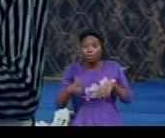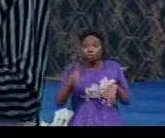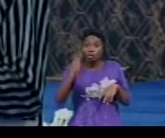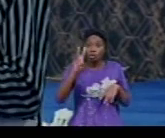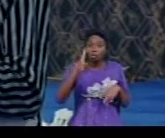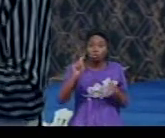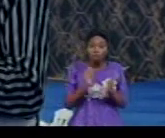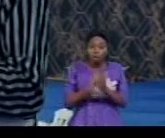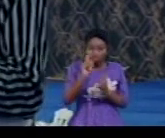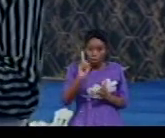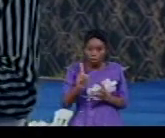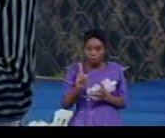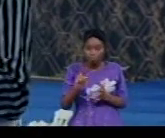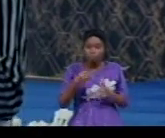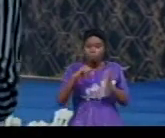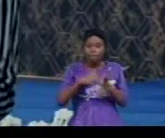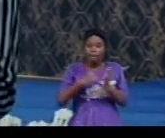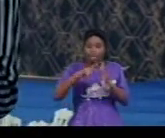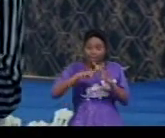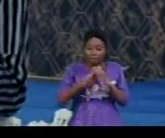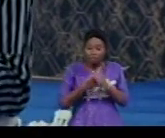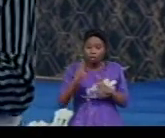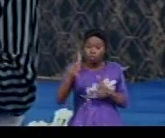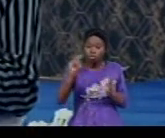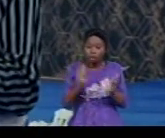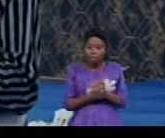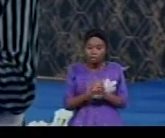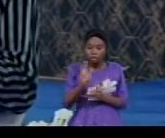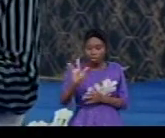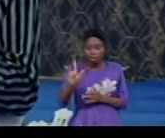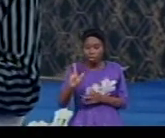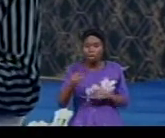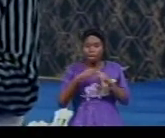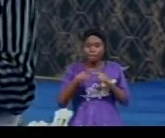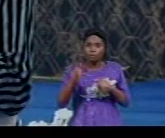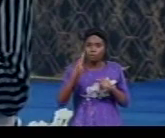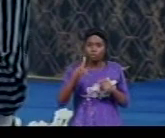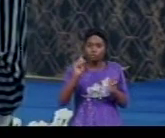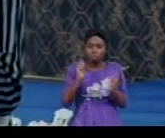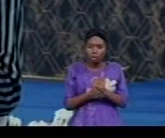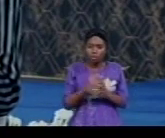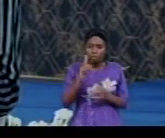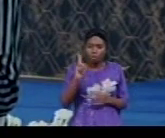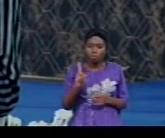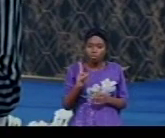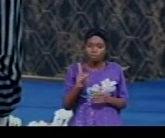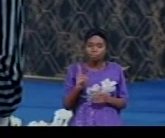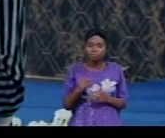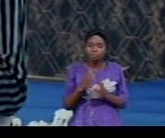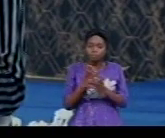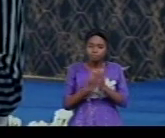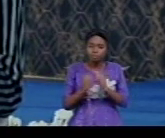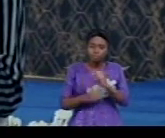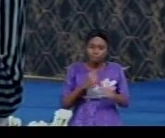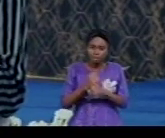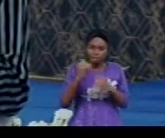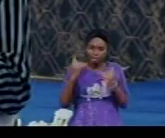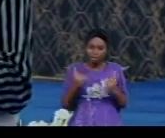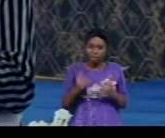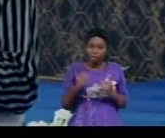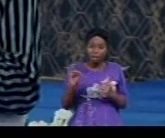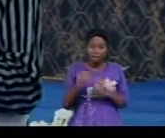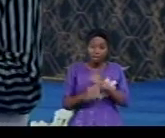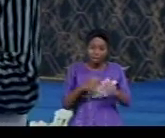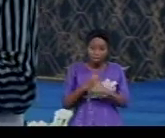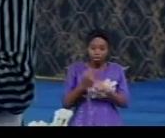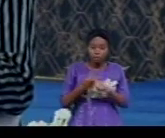started 2003, but 2001, that was some years now, 18 years from then,